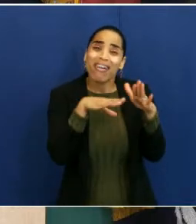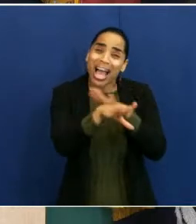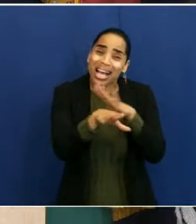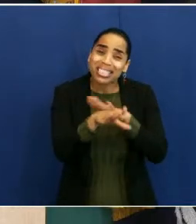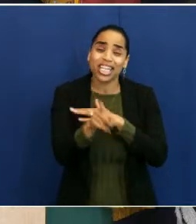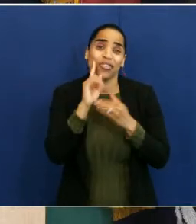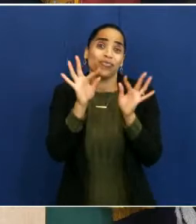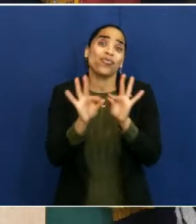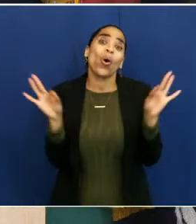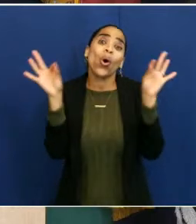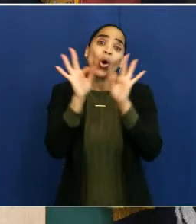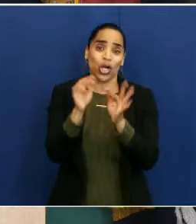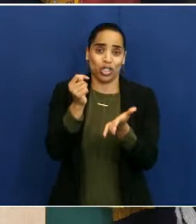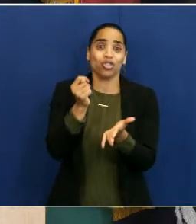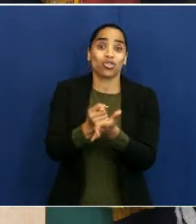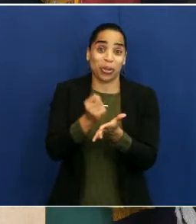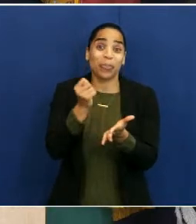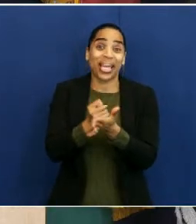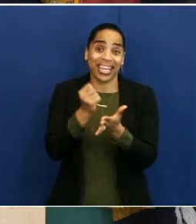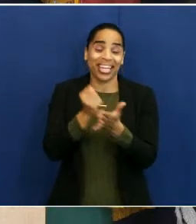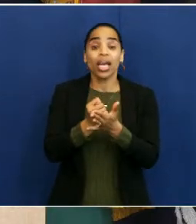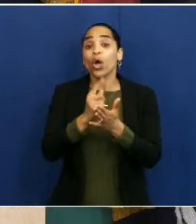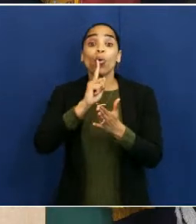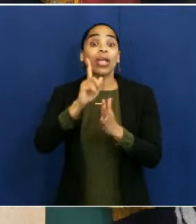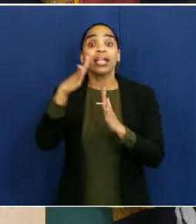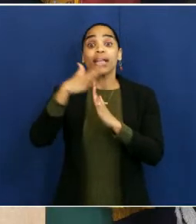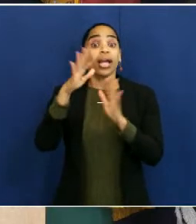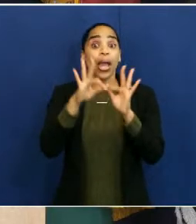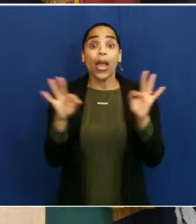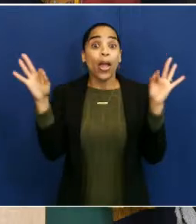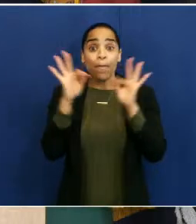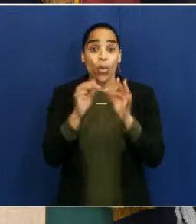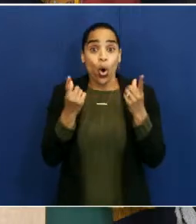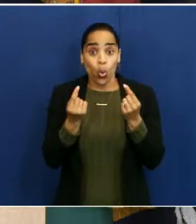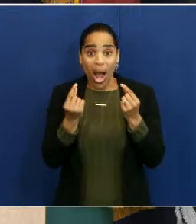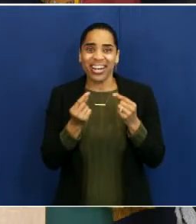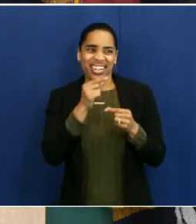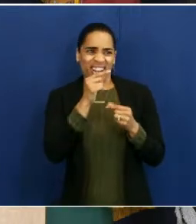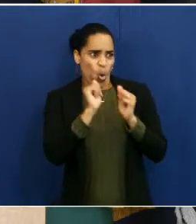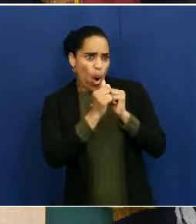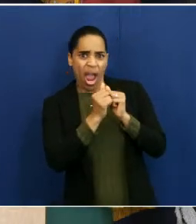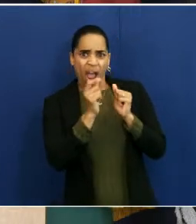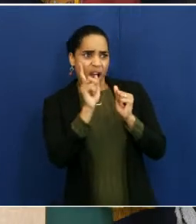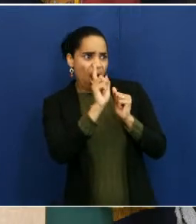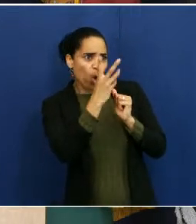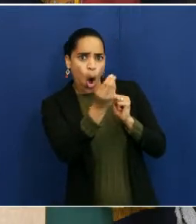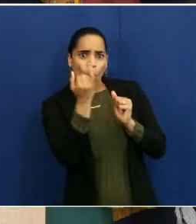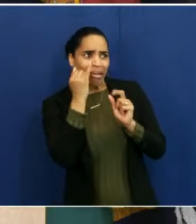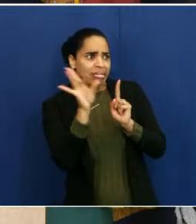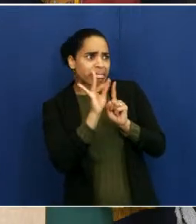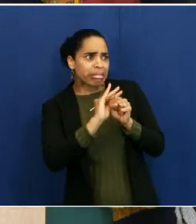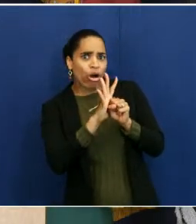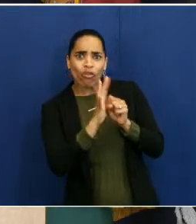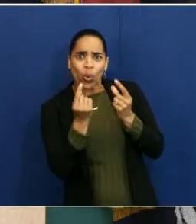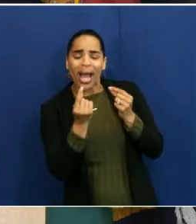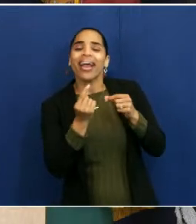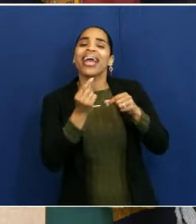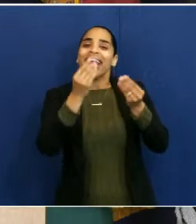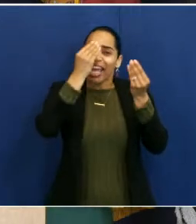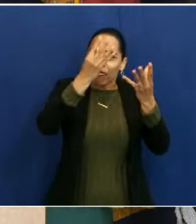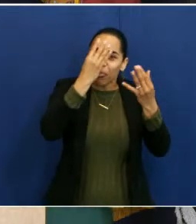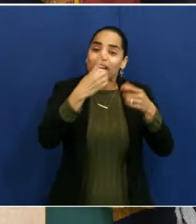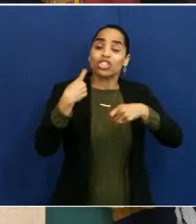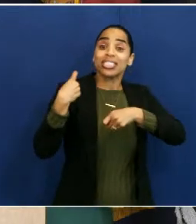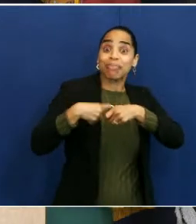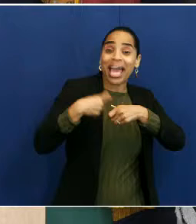these treatment situations. What's really important is that the information is in English and Spanish, and we are able to make sure that people